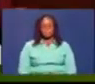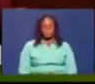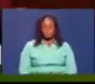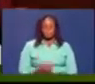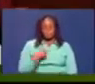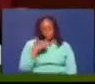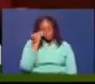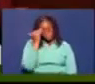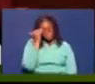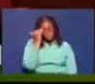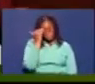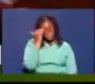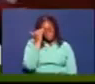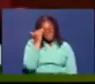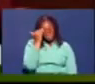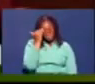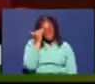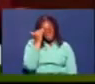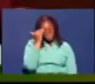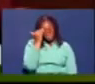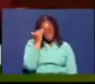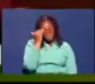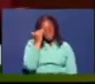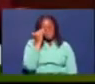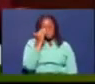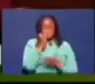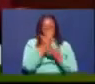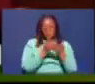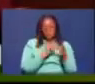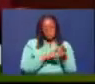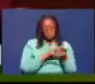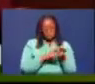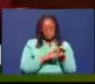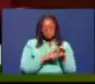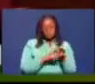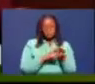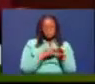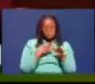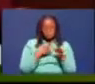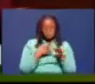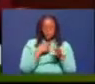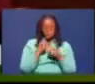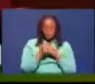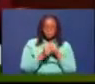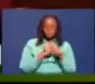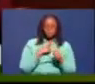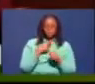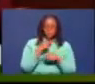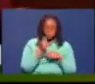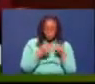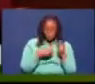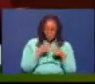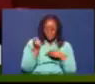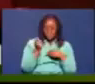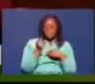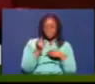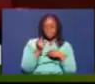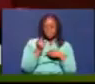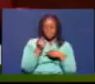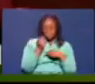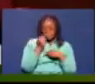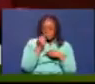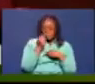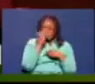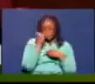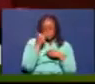some times of the month that dealers actually decline to sell because they are anticipating. Sometimes they even seem to know the prices